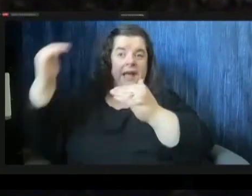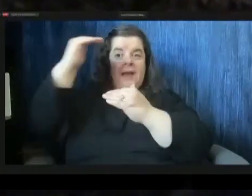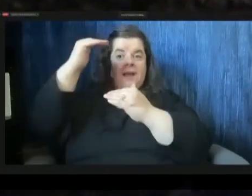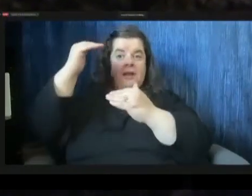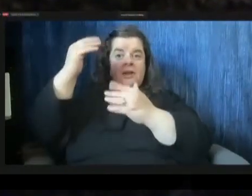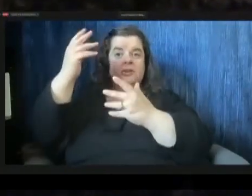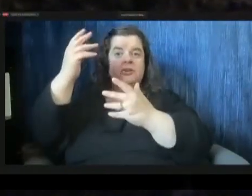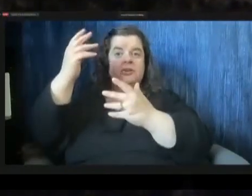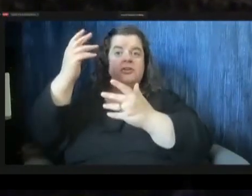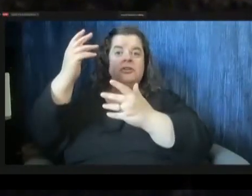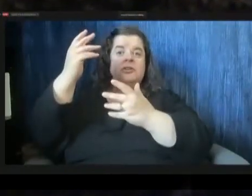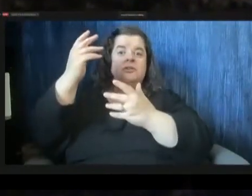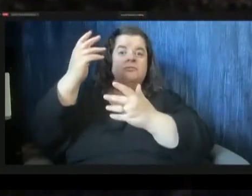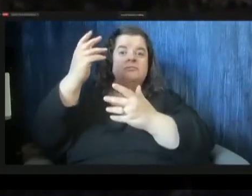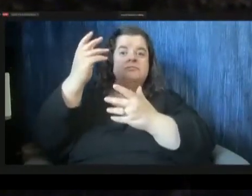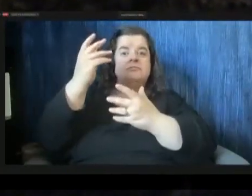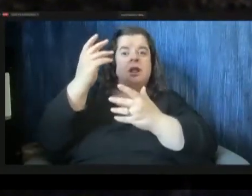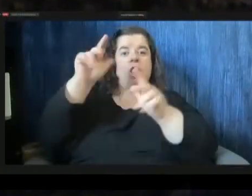voices. And